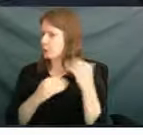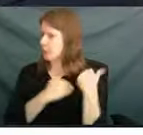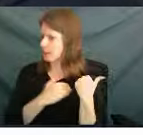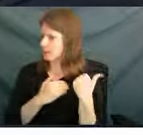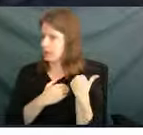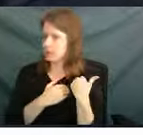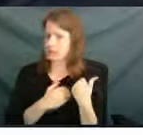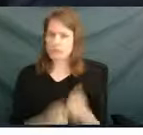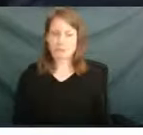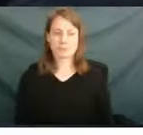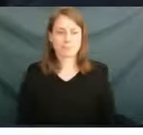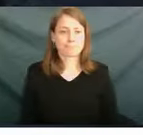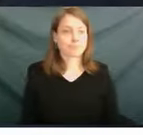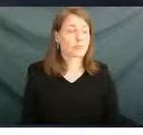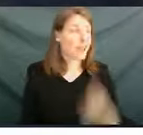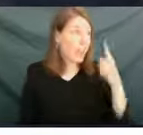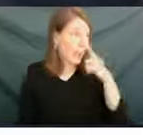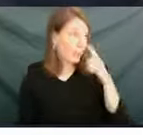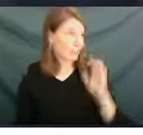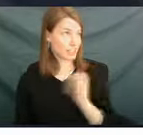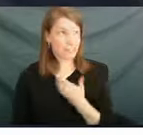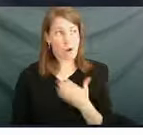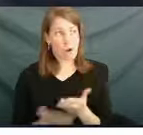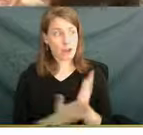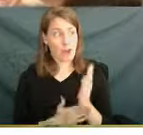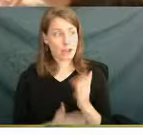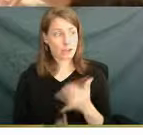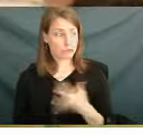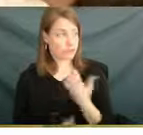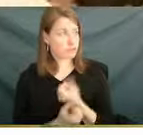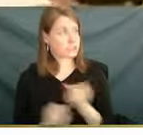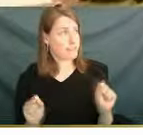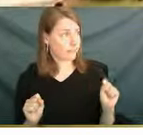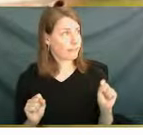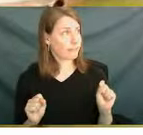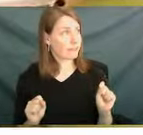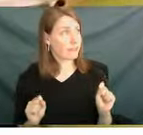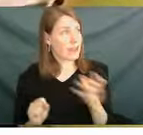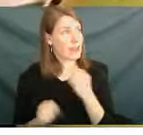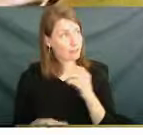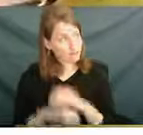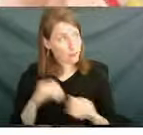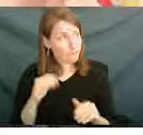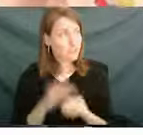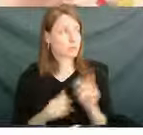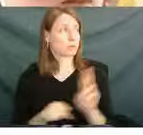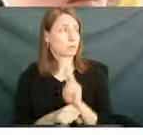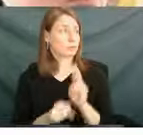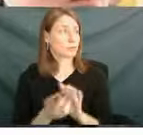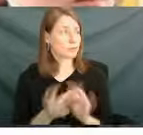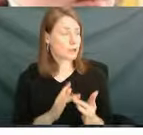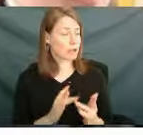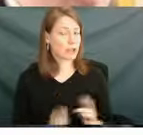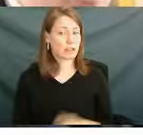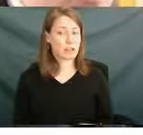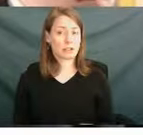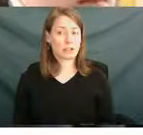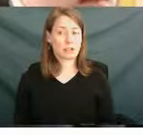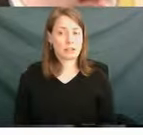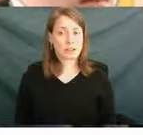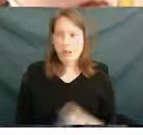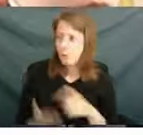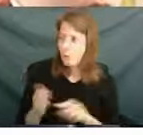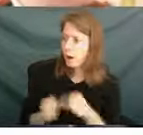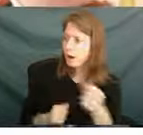to feel safe and comfortable on the internet. Any other responsibilities you can think of? I make sure that we don't put